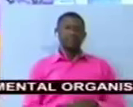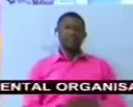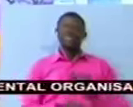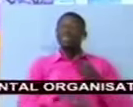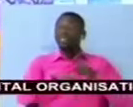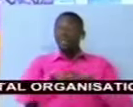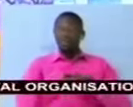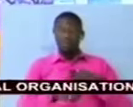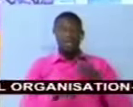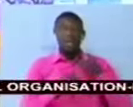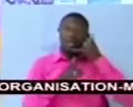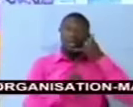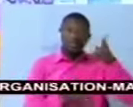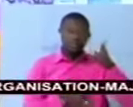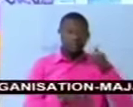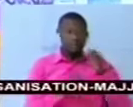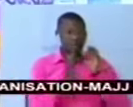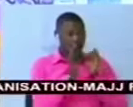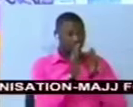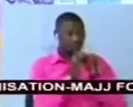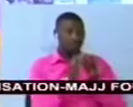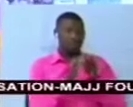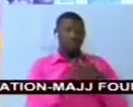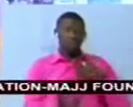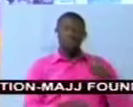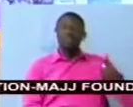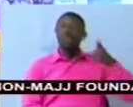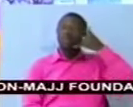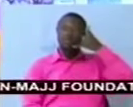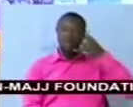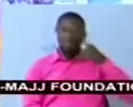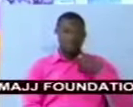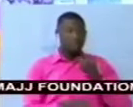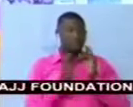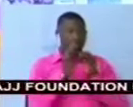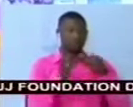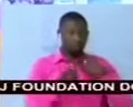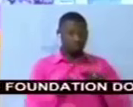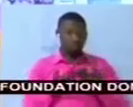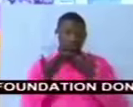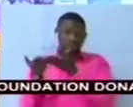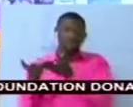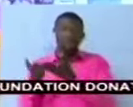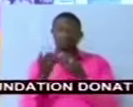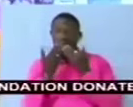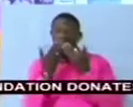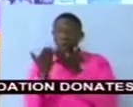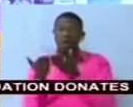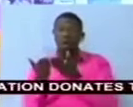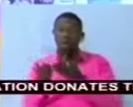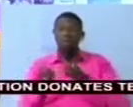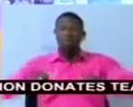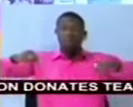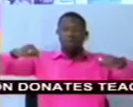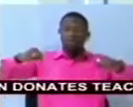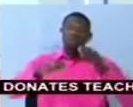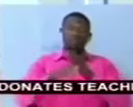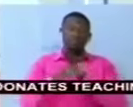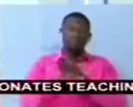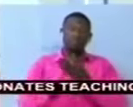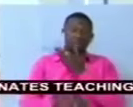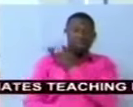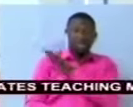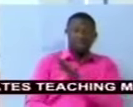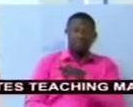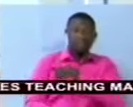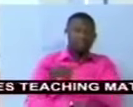told him, he picked his phone and told me to tell the boss first before he leaves the place. Who gave the phone to the boss? Kan mo